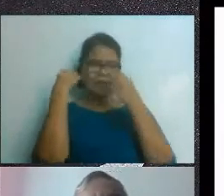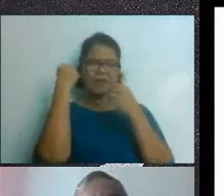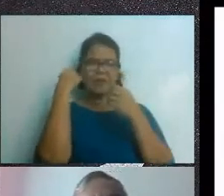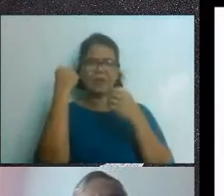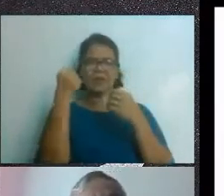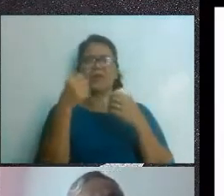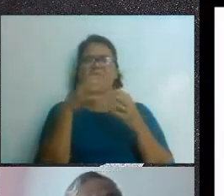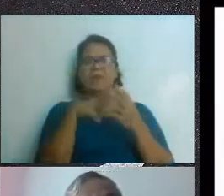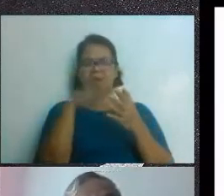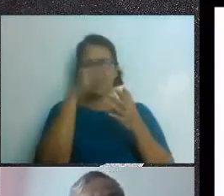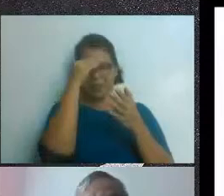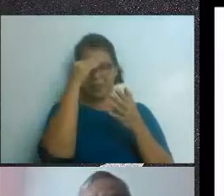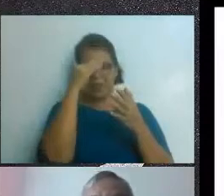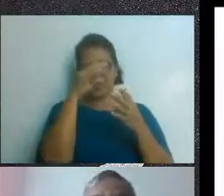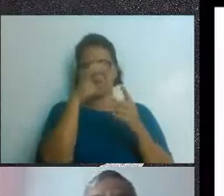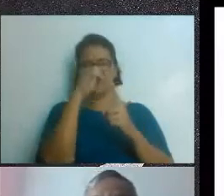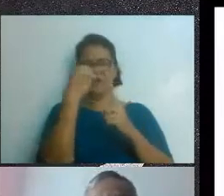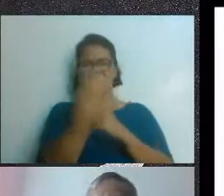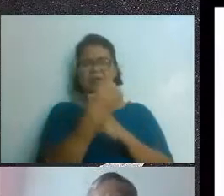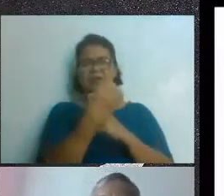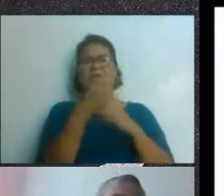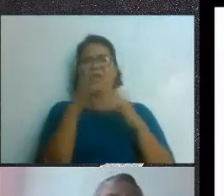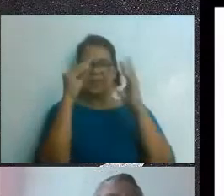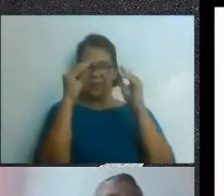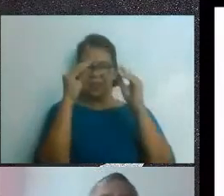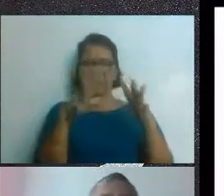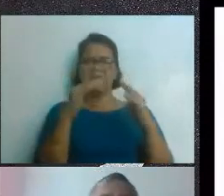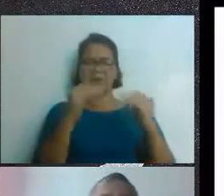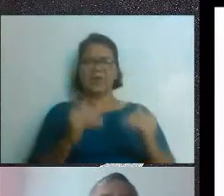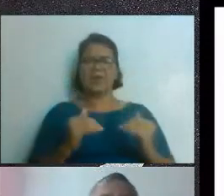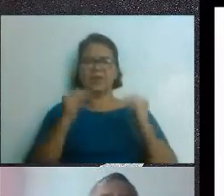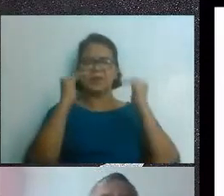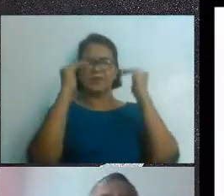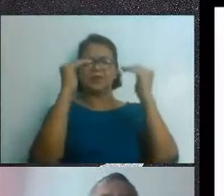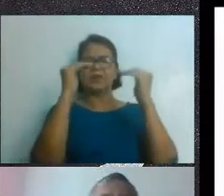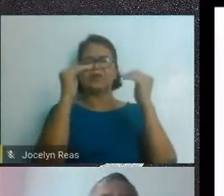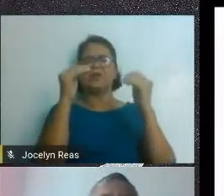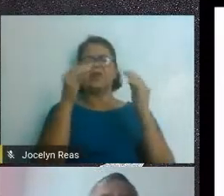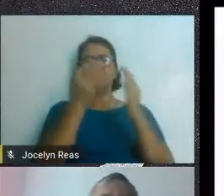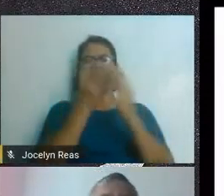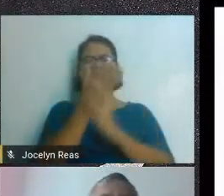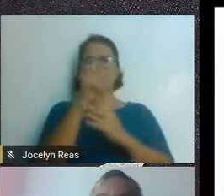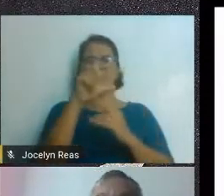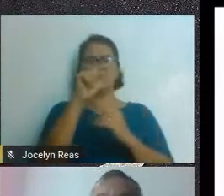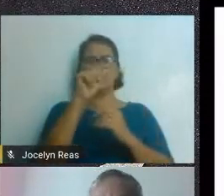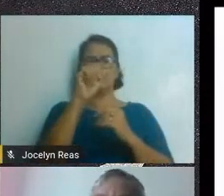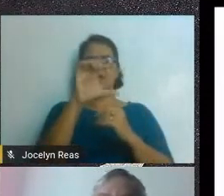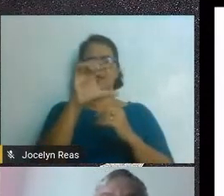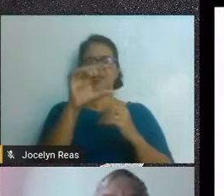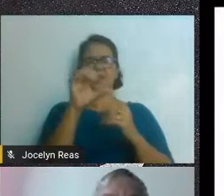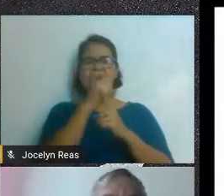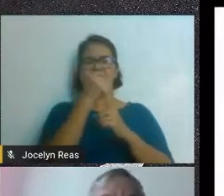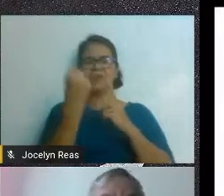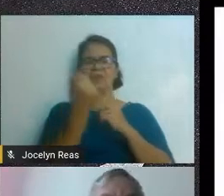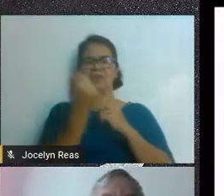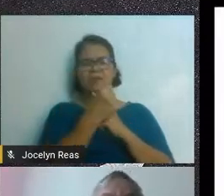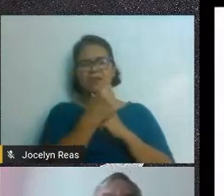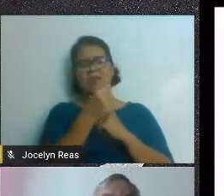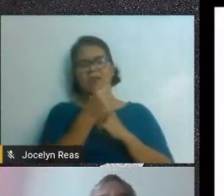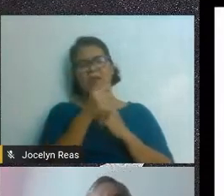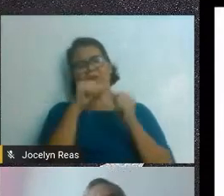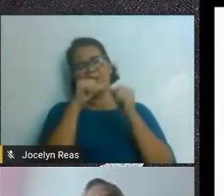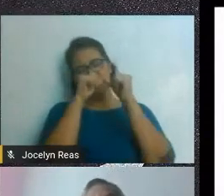and upskilling, perhaps using lab sessions in more creative ways, and we will continue to engage our